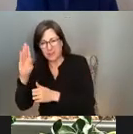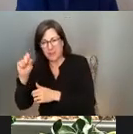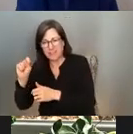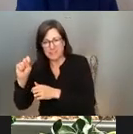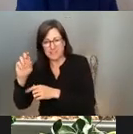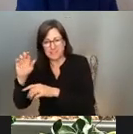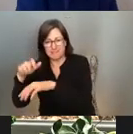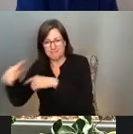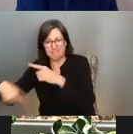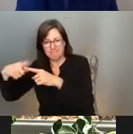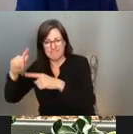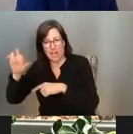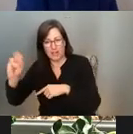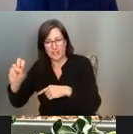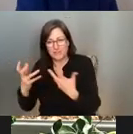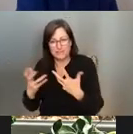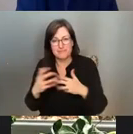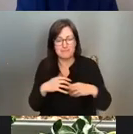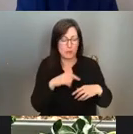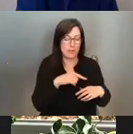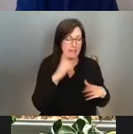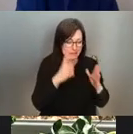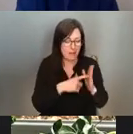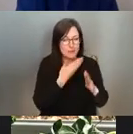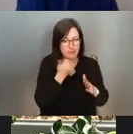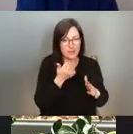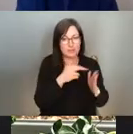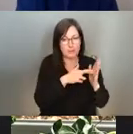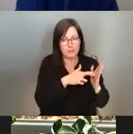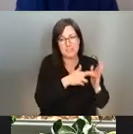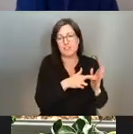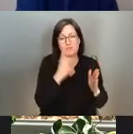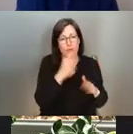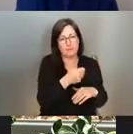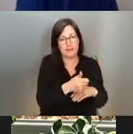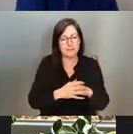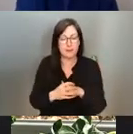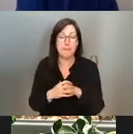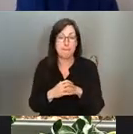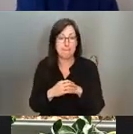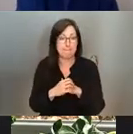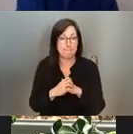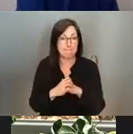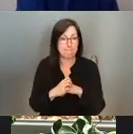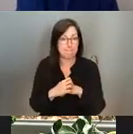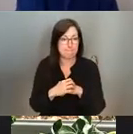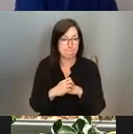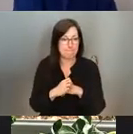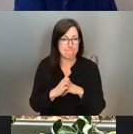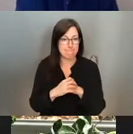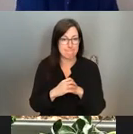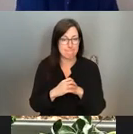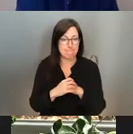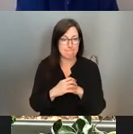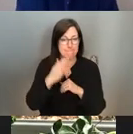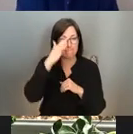and acknowledge as a representation of bus. So you can see the edges are very sharp and they're just not